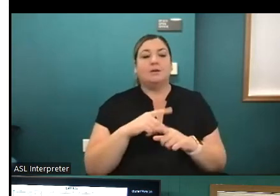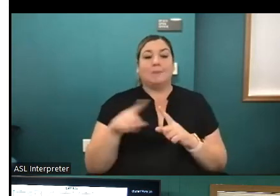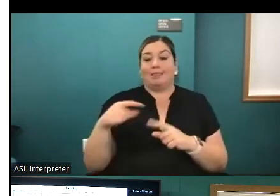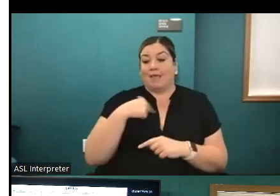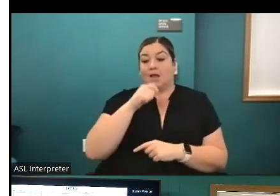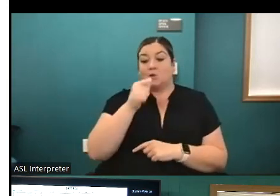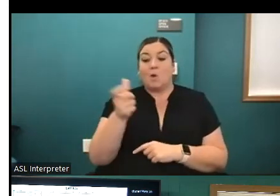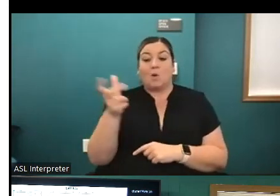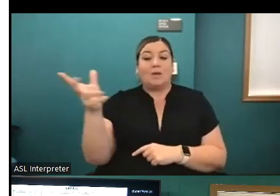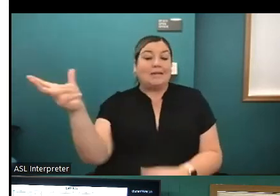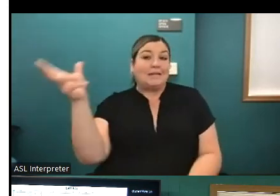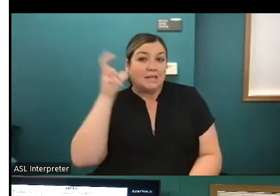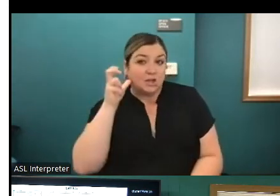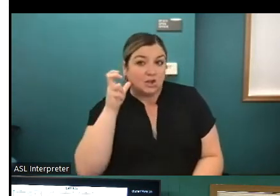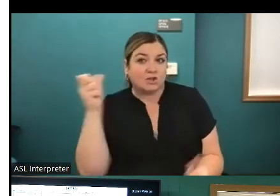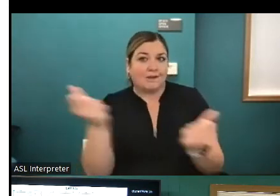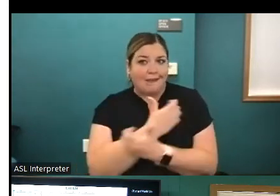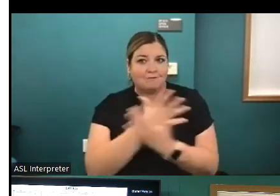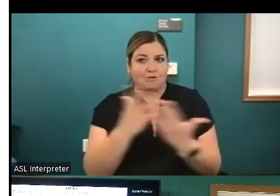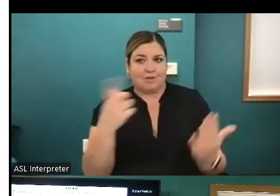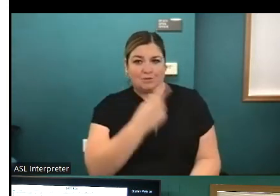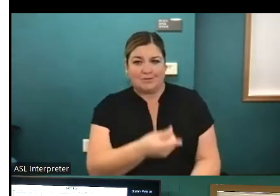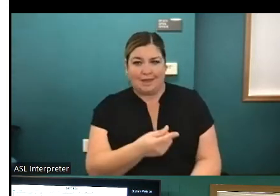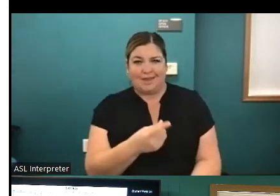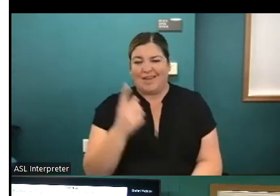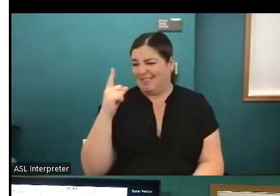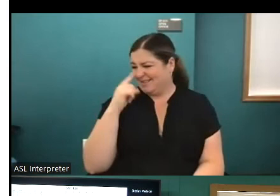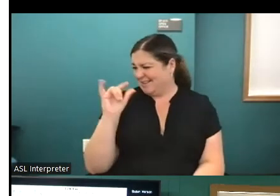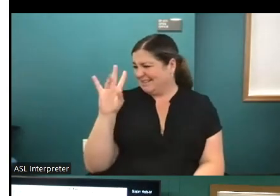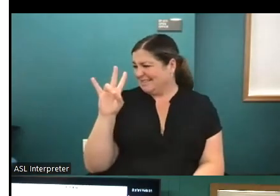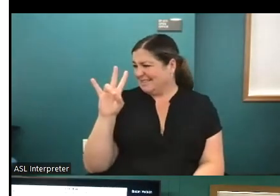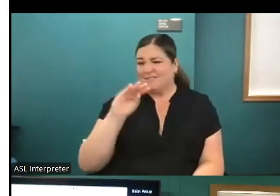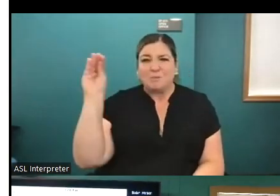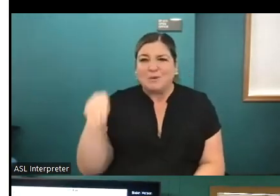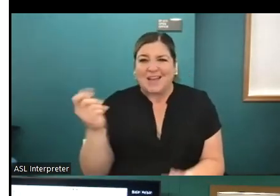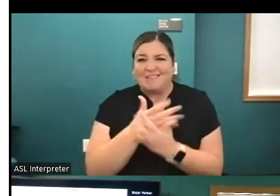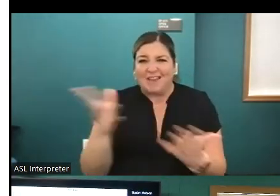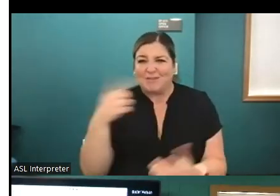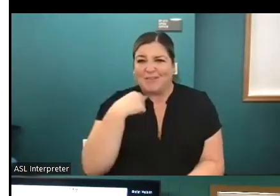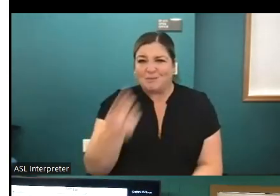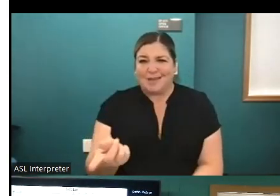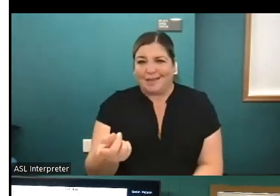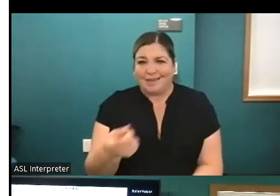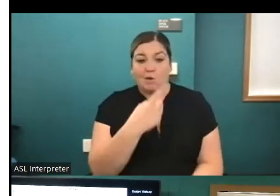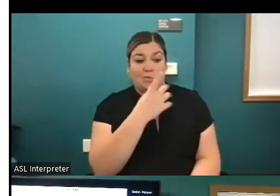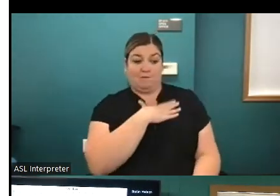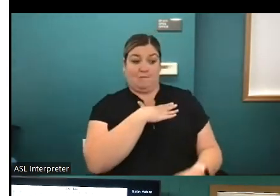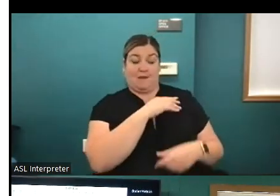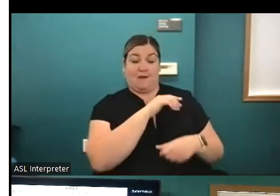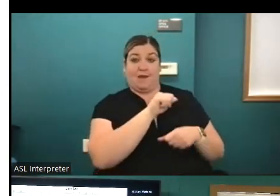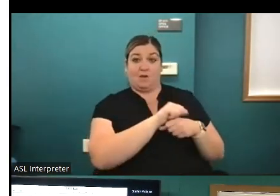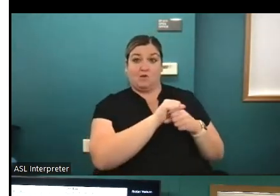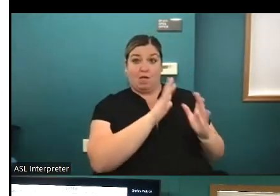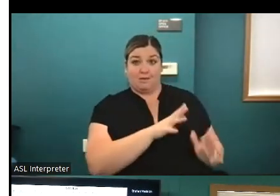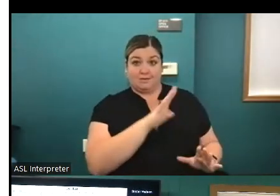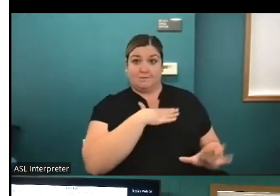really hear No. everything you No. say. What do they hear, So- like 7% or something? I think One is of the my statistic. colleagues in my group, so this